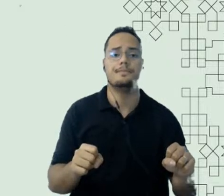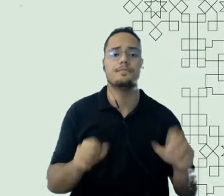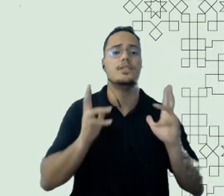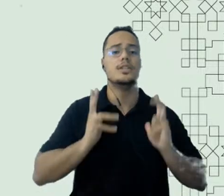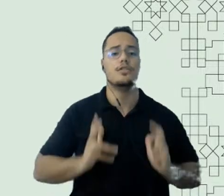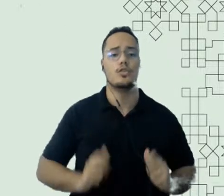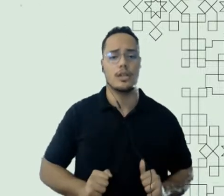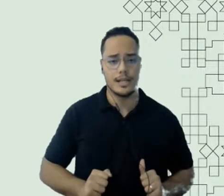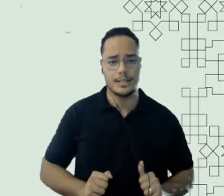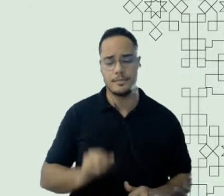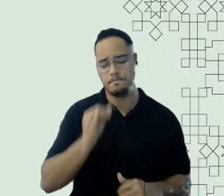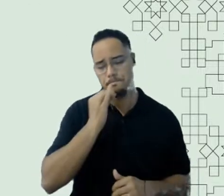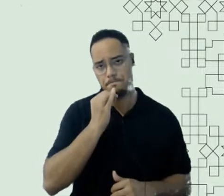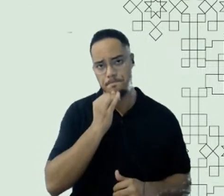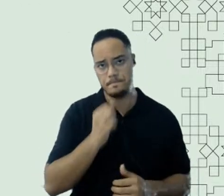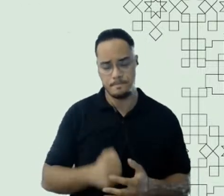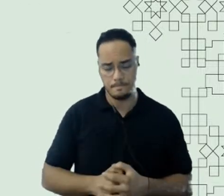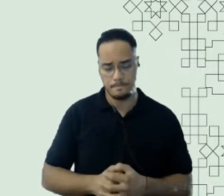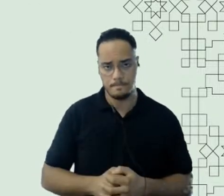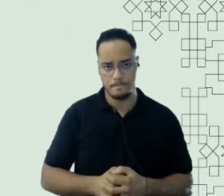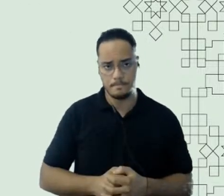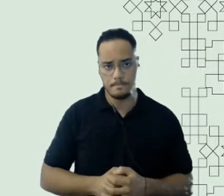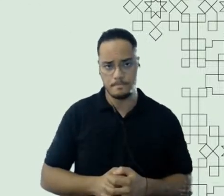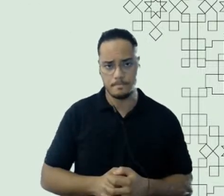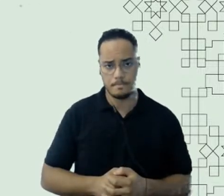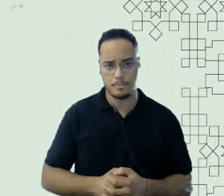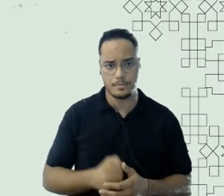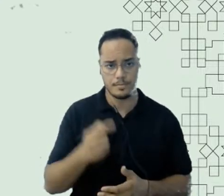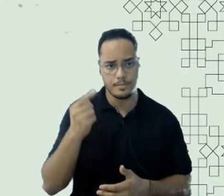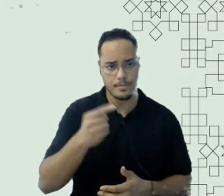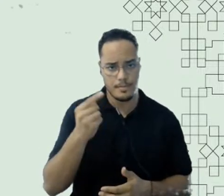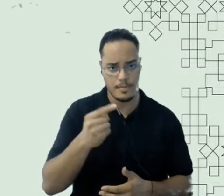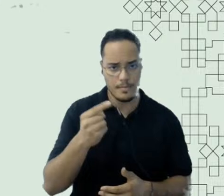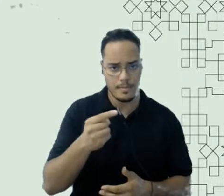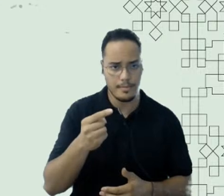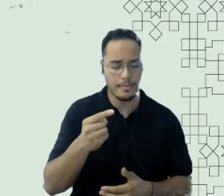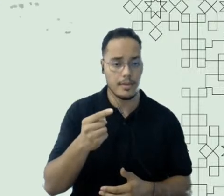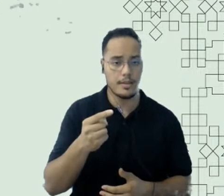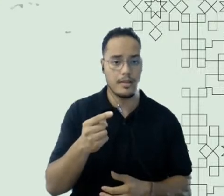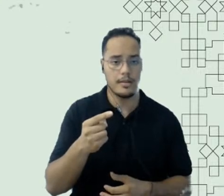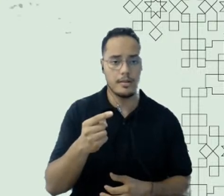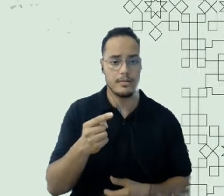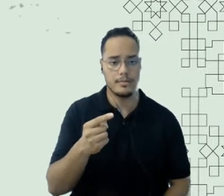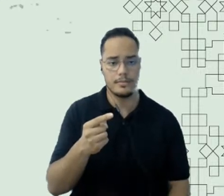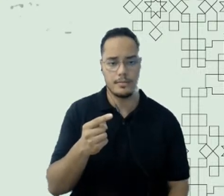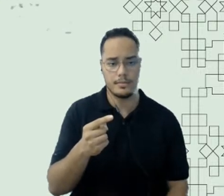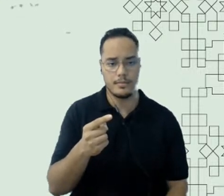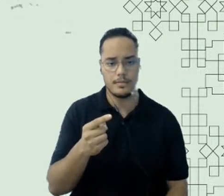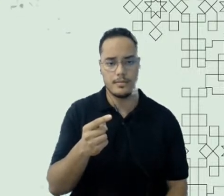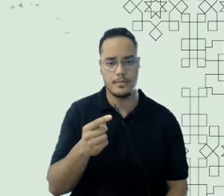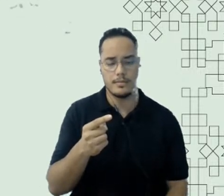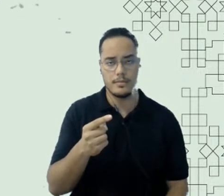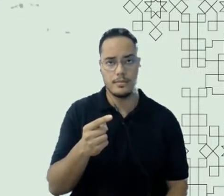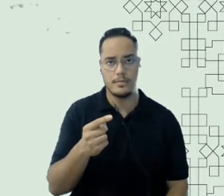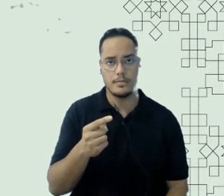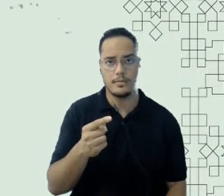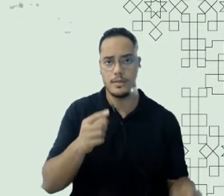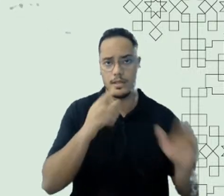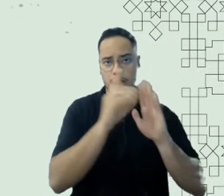that the directive says those OCSSSP, they are doing a communication to the public. So because they